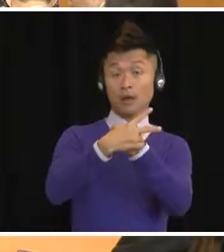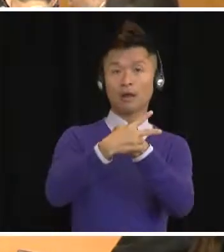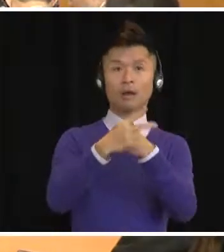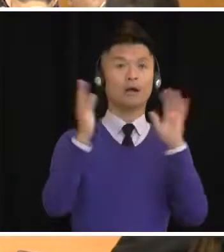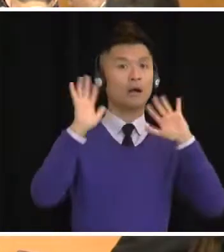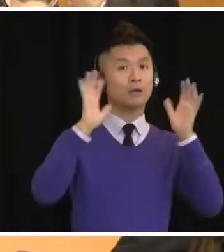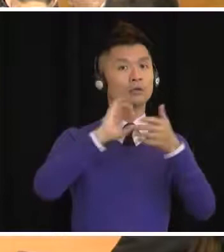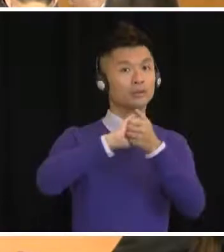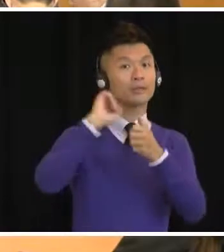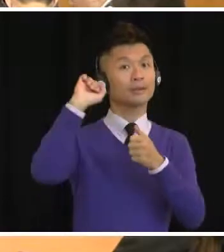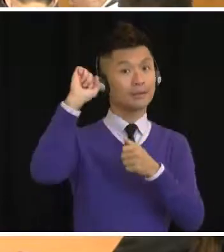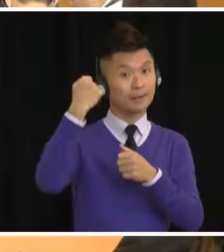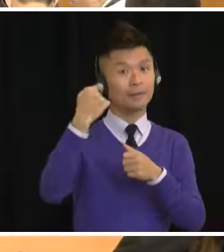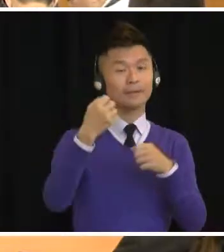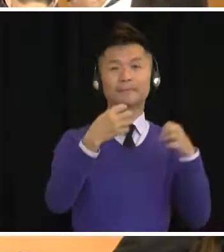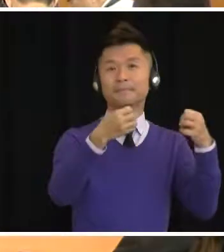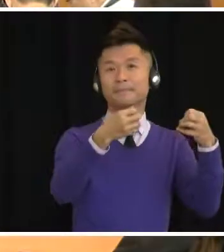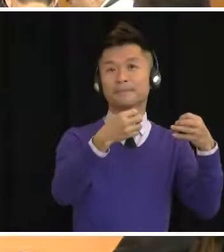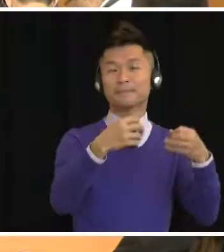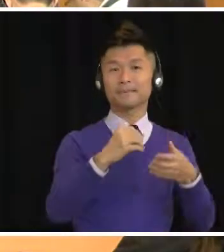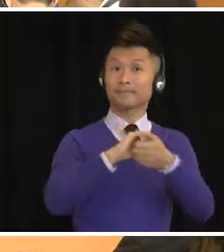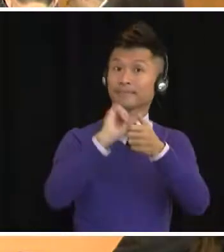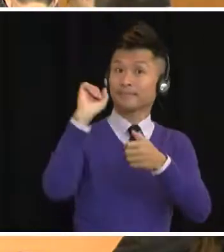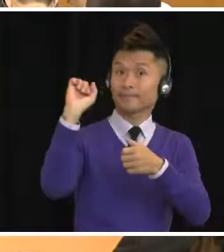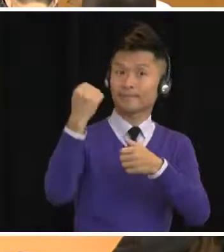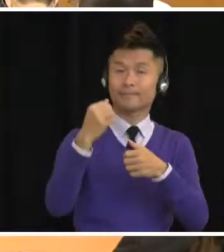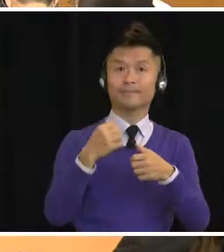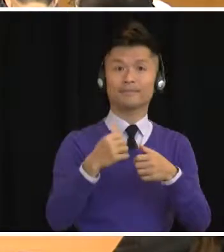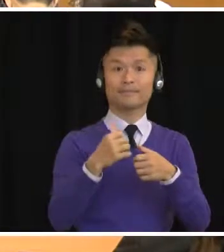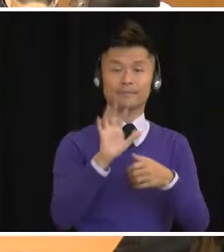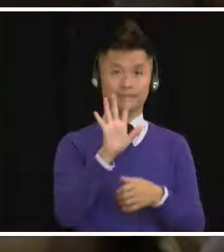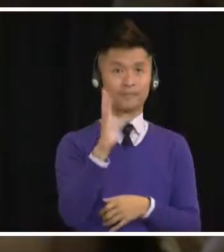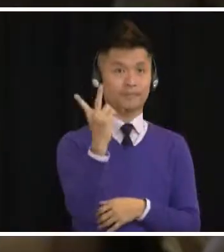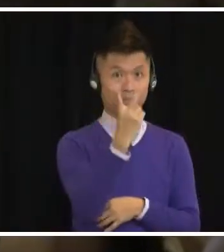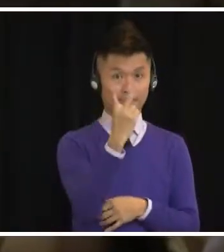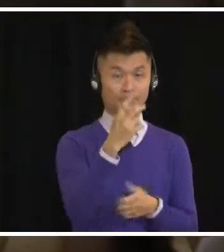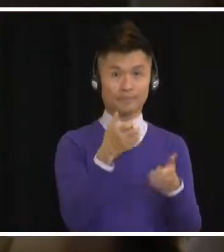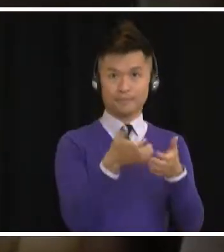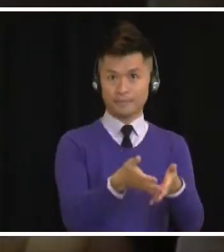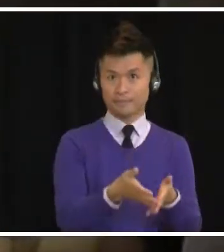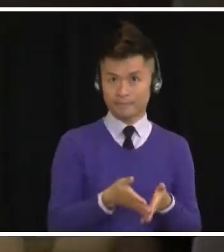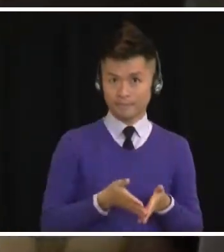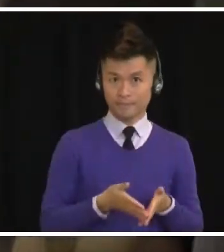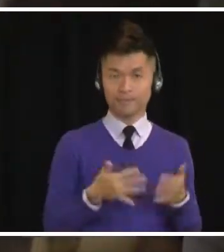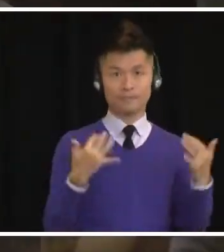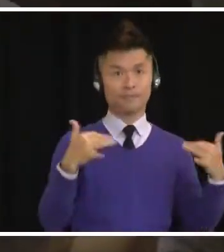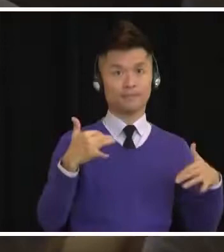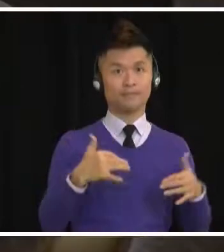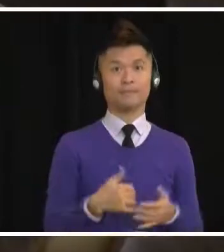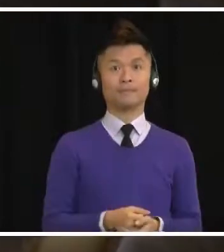men and women, and we are talking about the definition of the child.